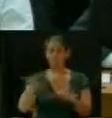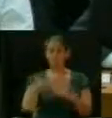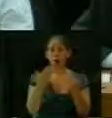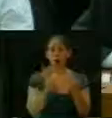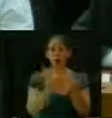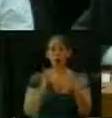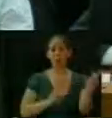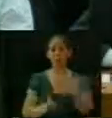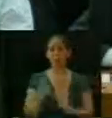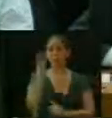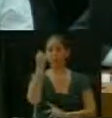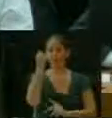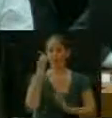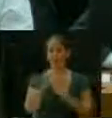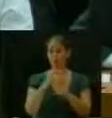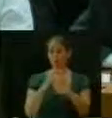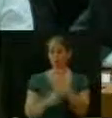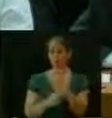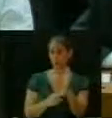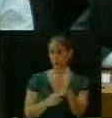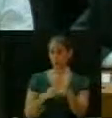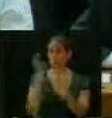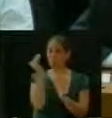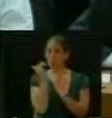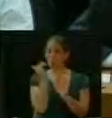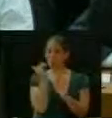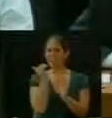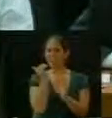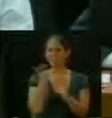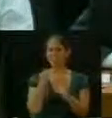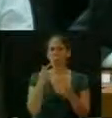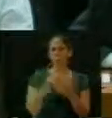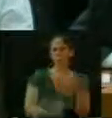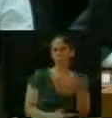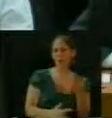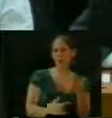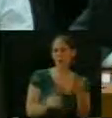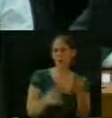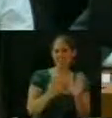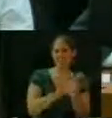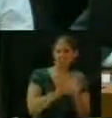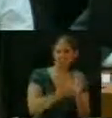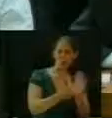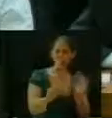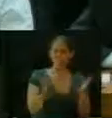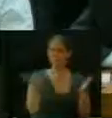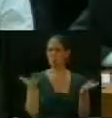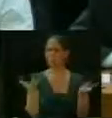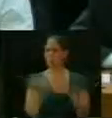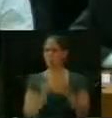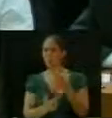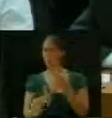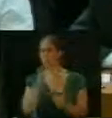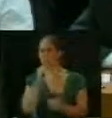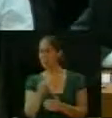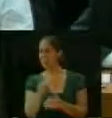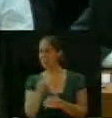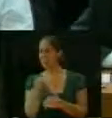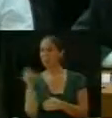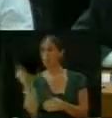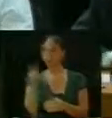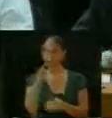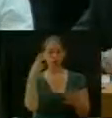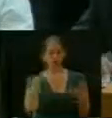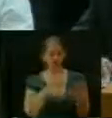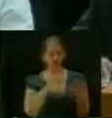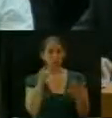everybody understands the rules because what is and what is not a violation. This is what we're attempting to do, is let's clarify it, let's look at it, let's